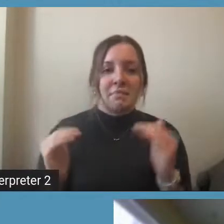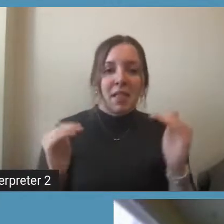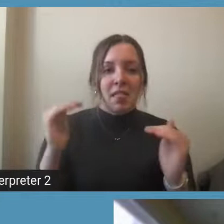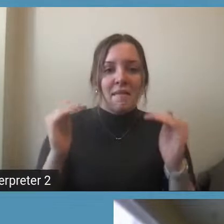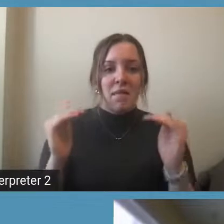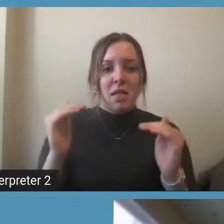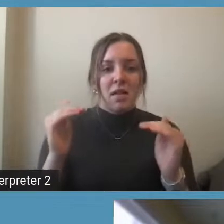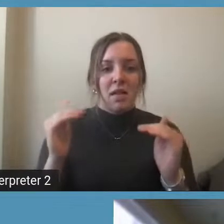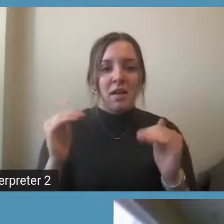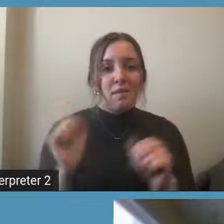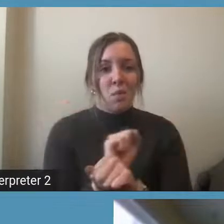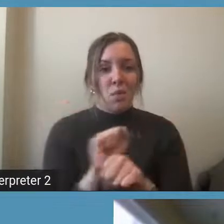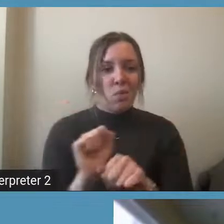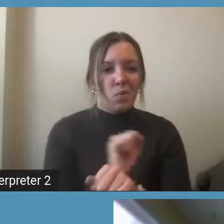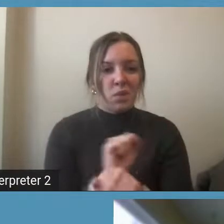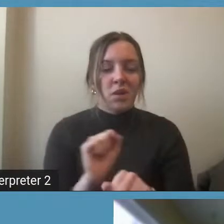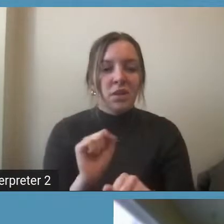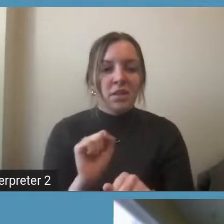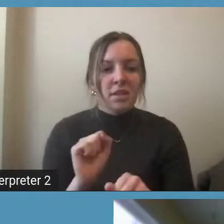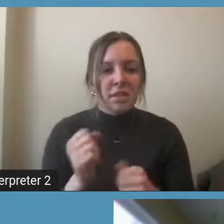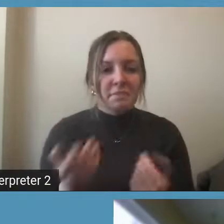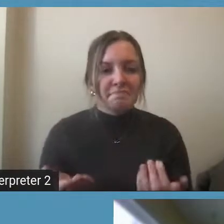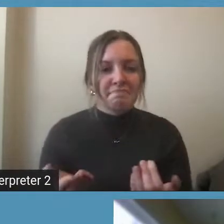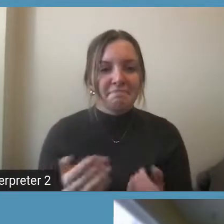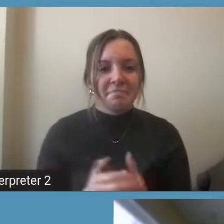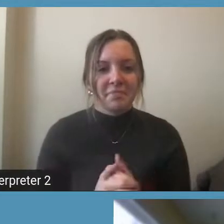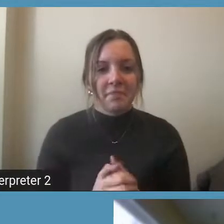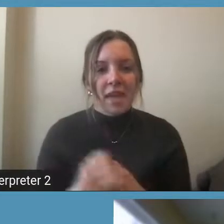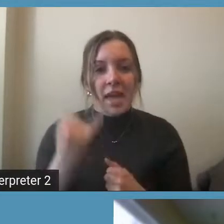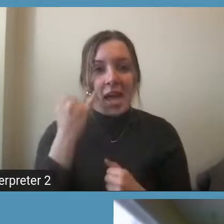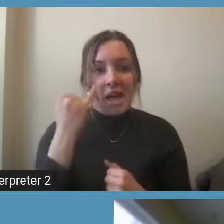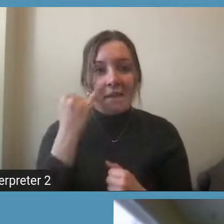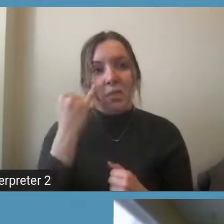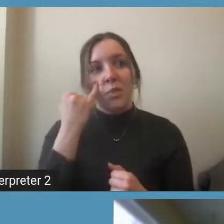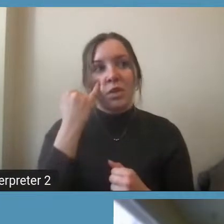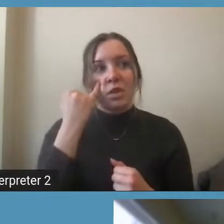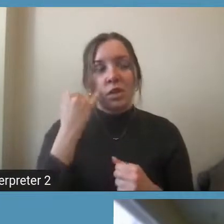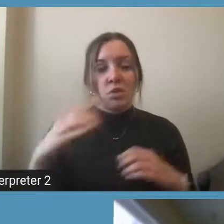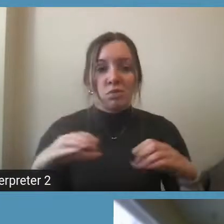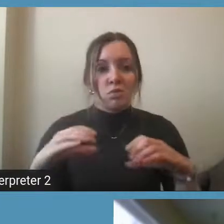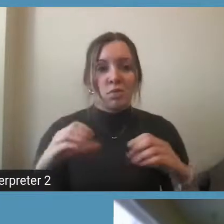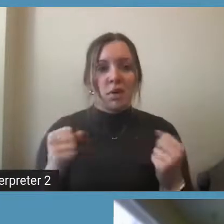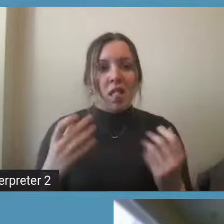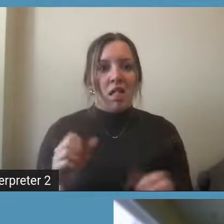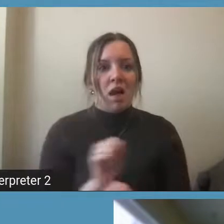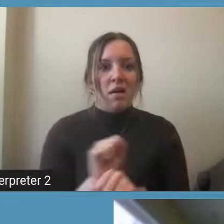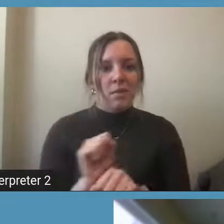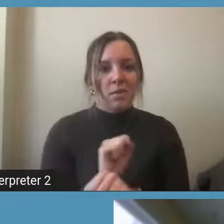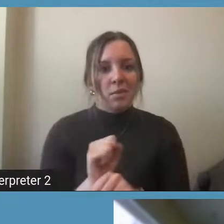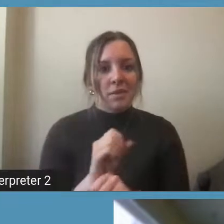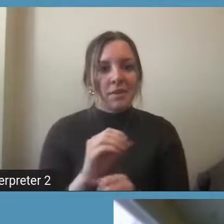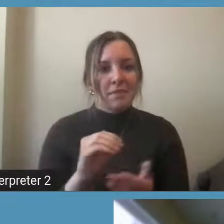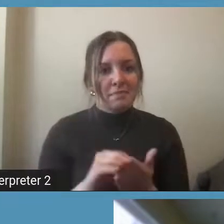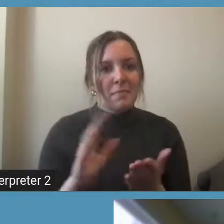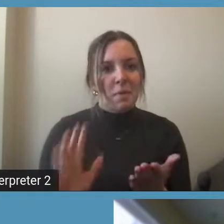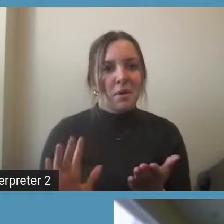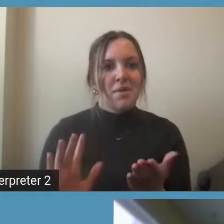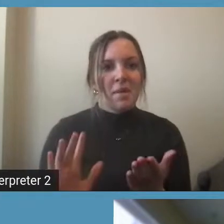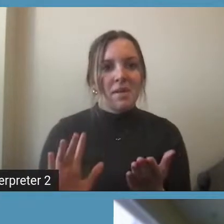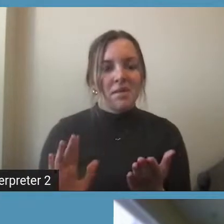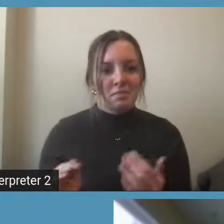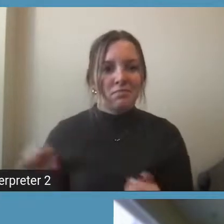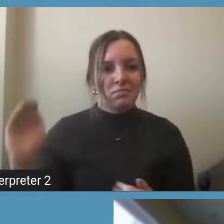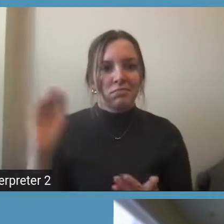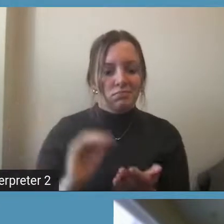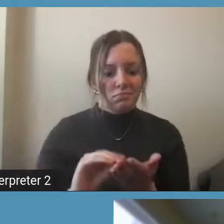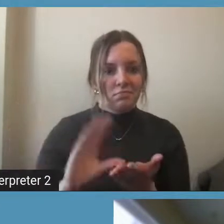do more stuff. We have, still have to do all the work. I think the main thing for a small museum to consider is,